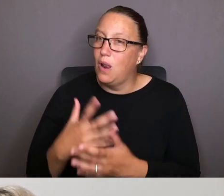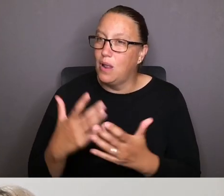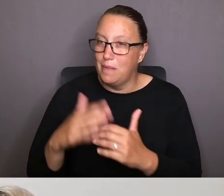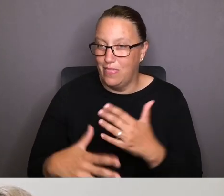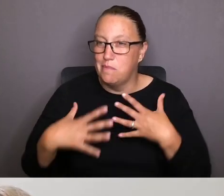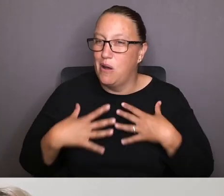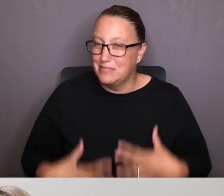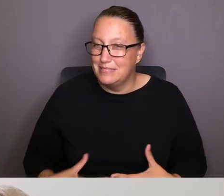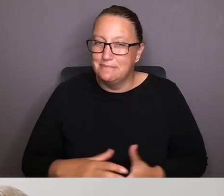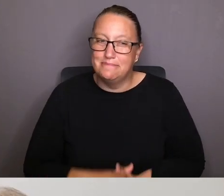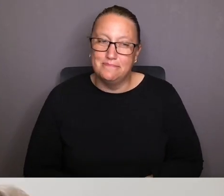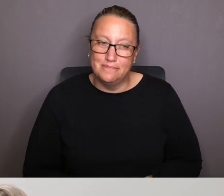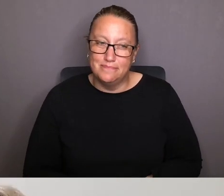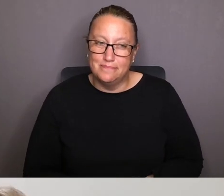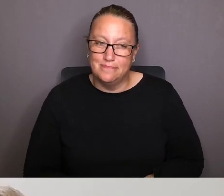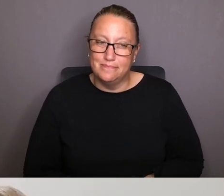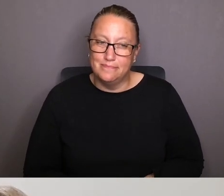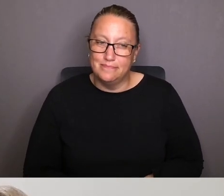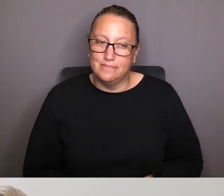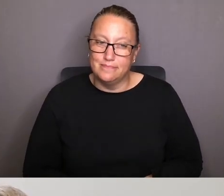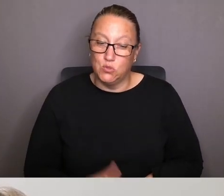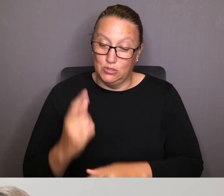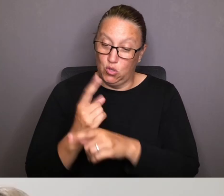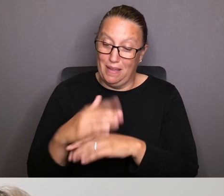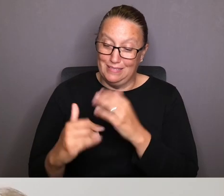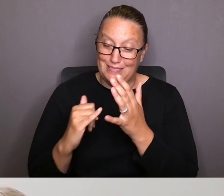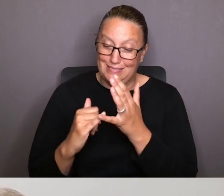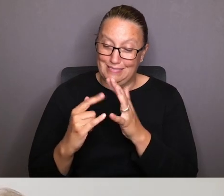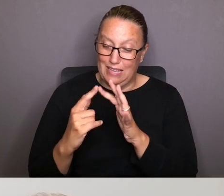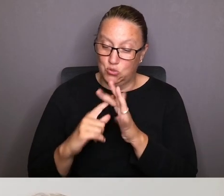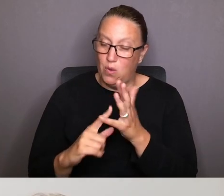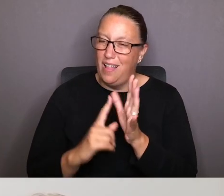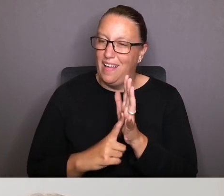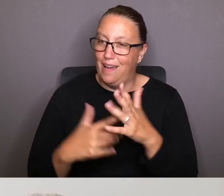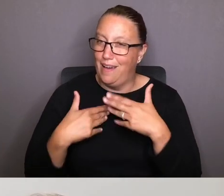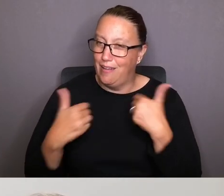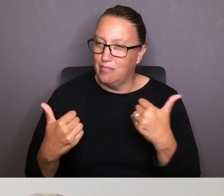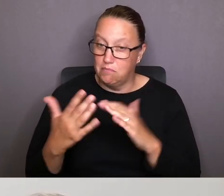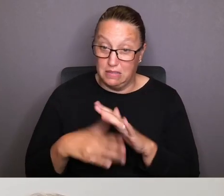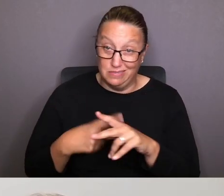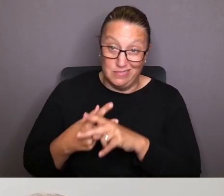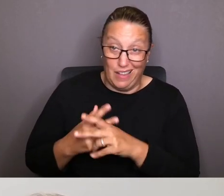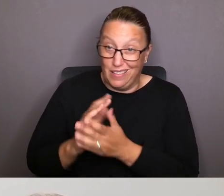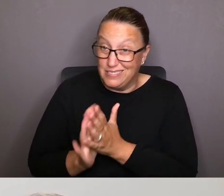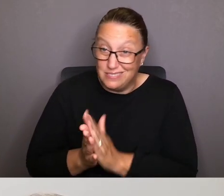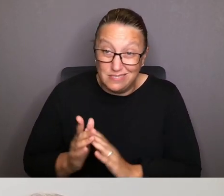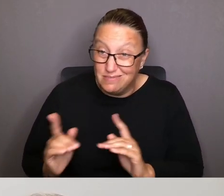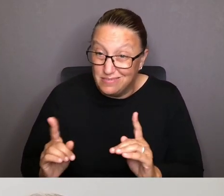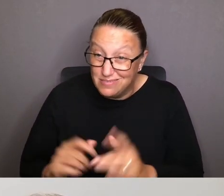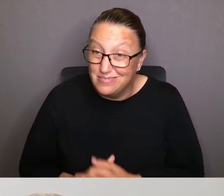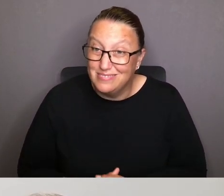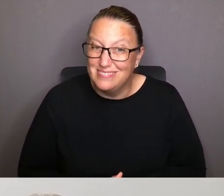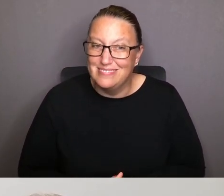like really quite amazing how surprised people are sometimes that they have those rights. So what does it mean when we talk